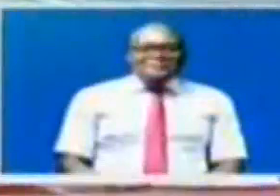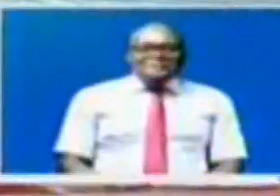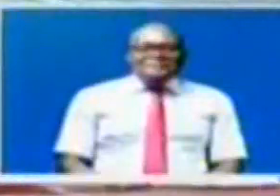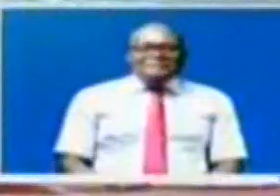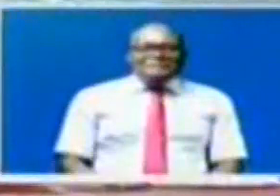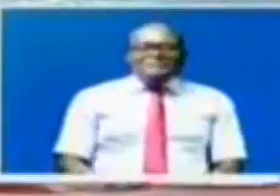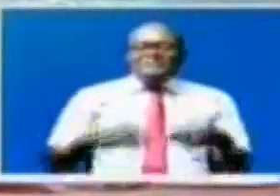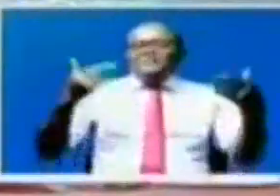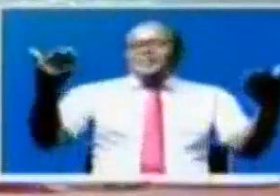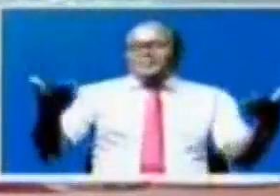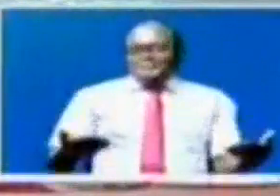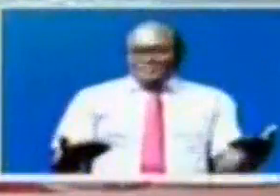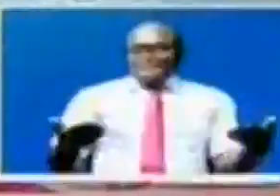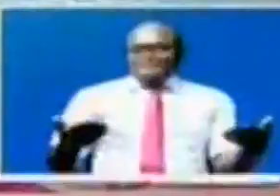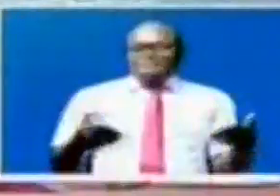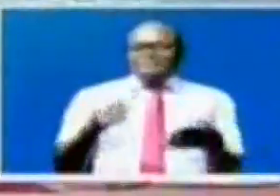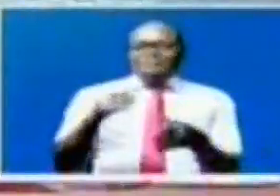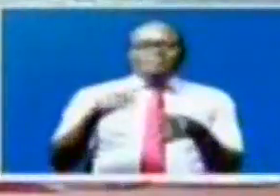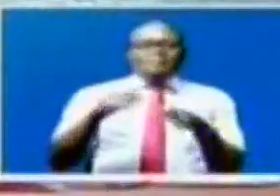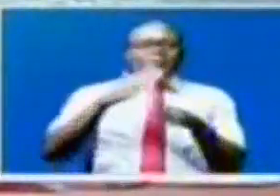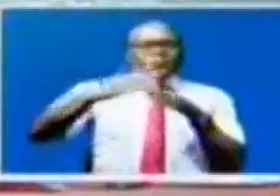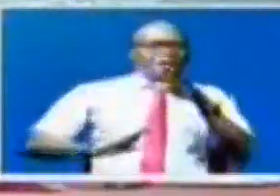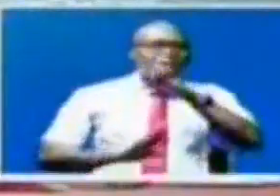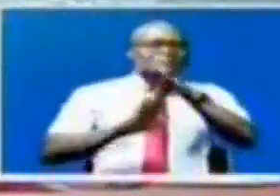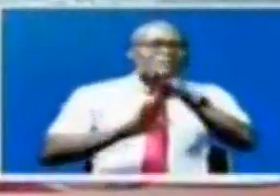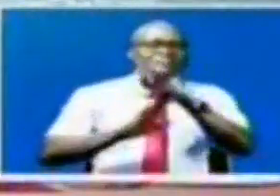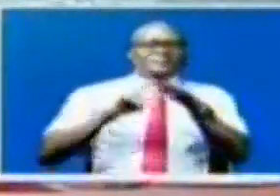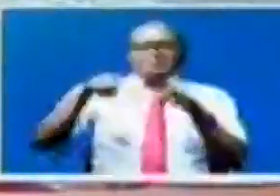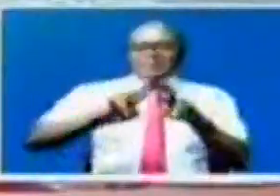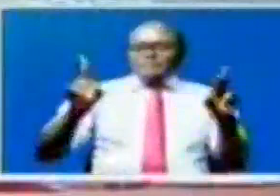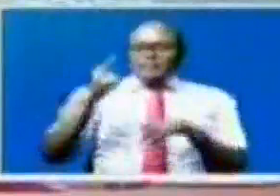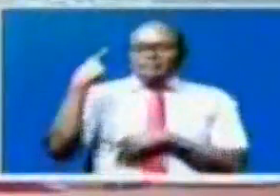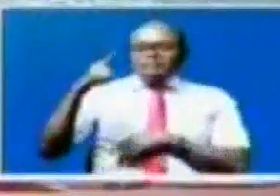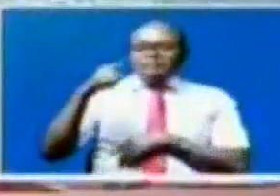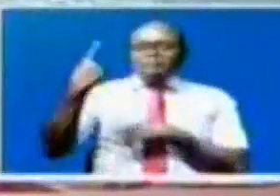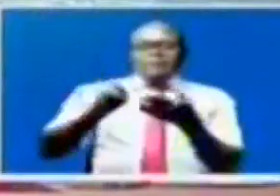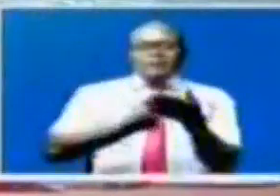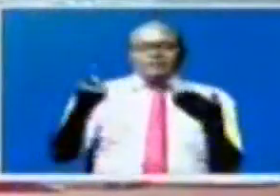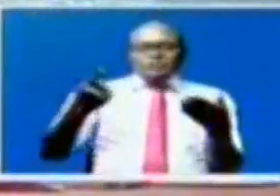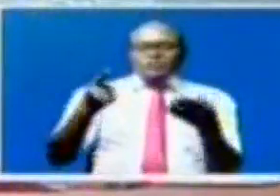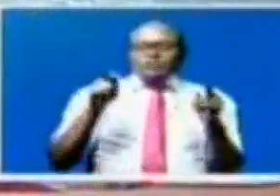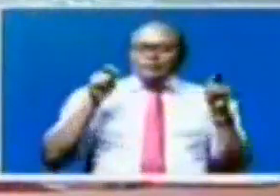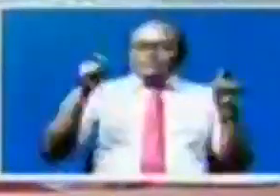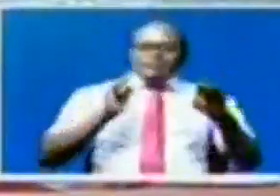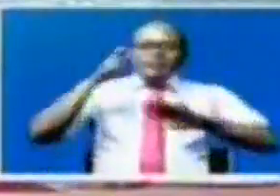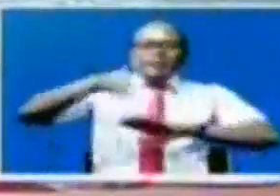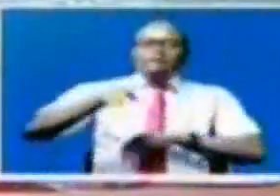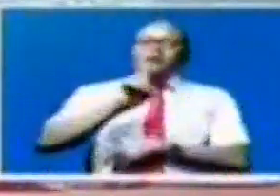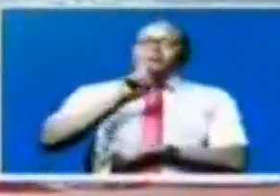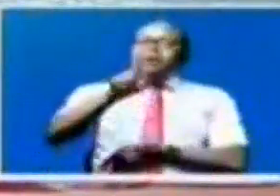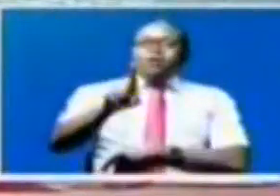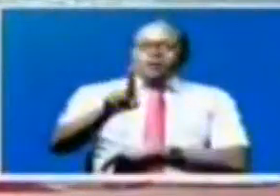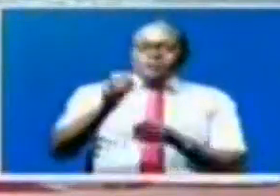Pleasure to have you with us here on Weekend Prime. Now, brace yourself for an impending nationwide Matatu strike. This follows a directive